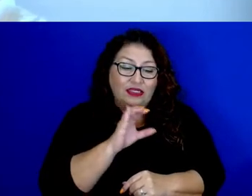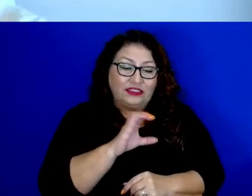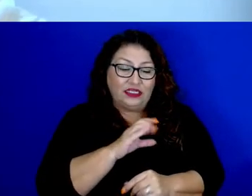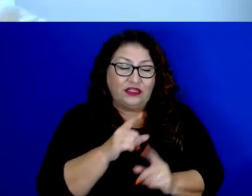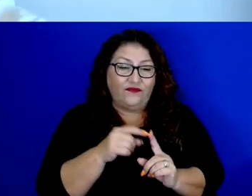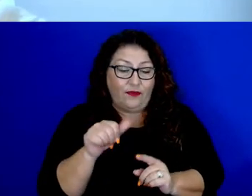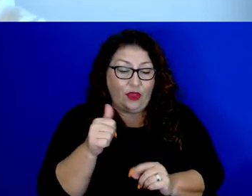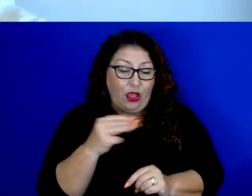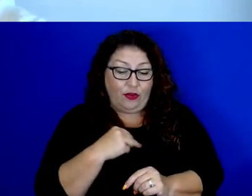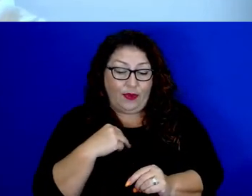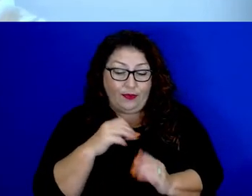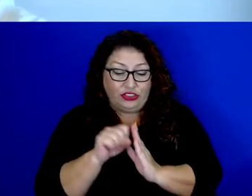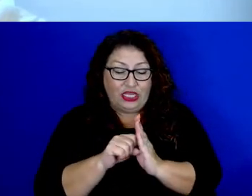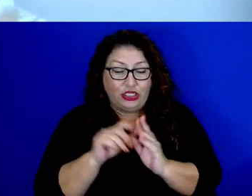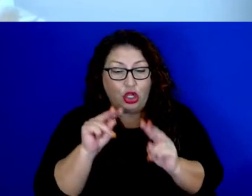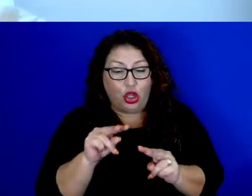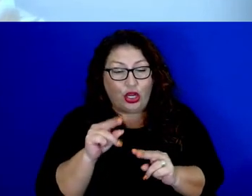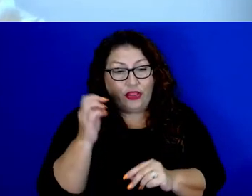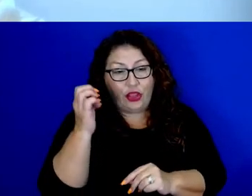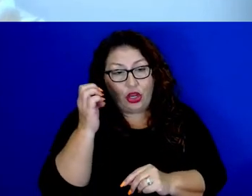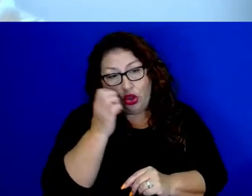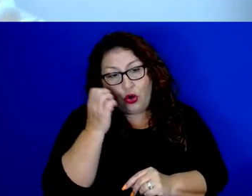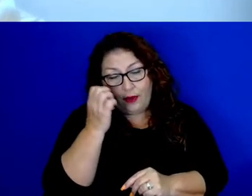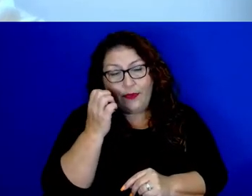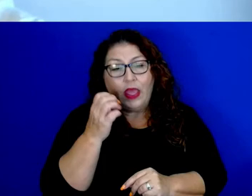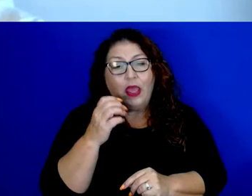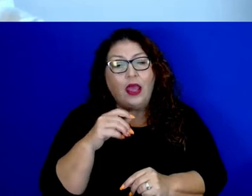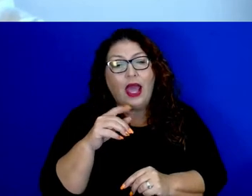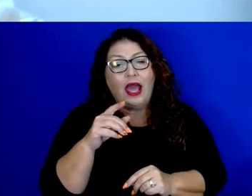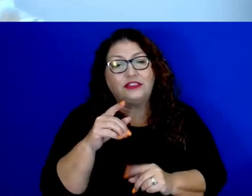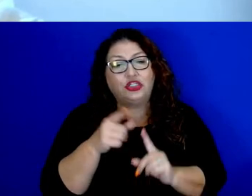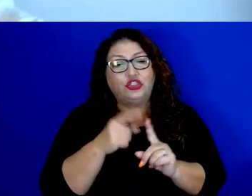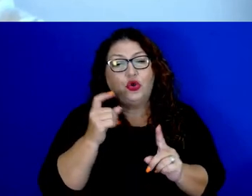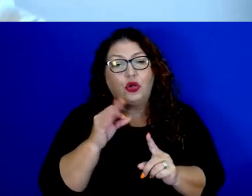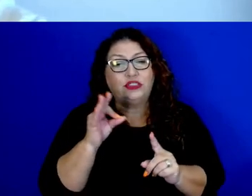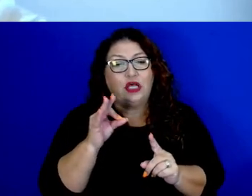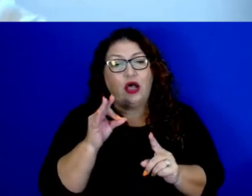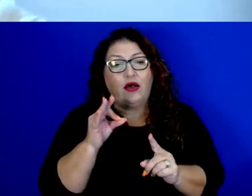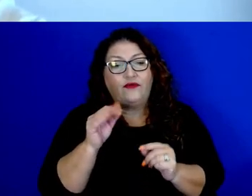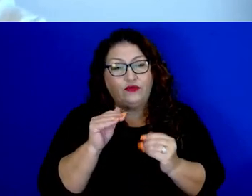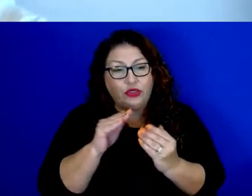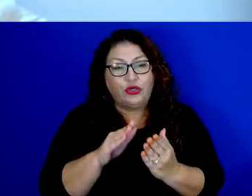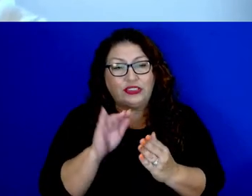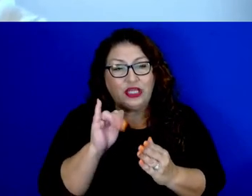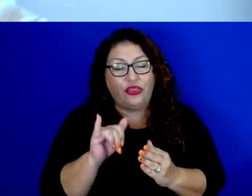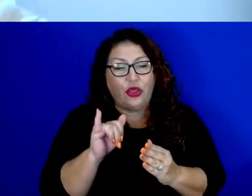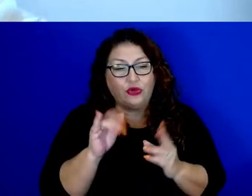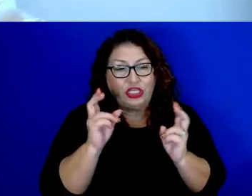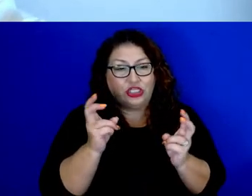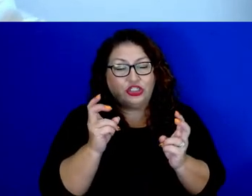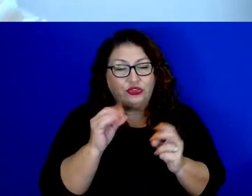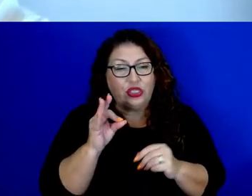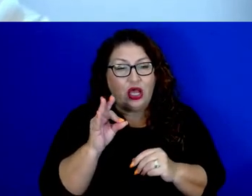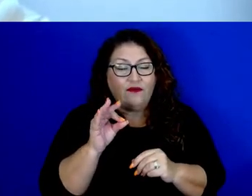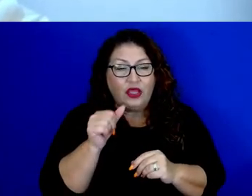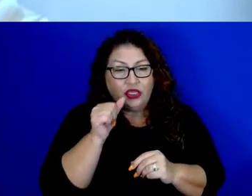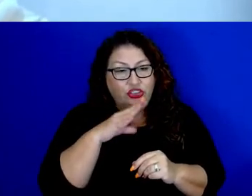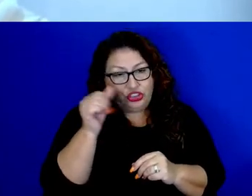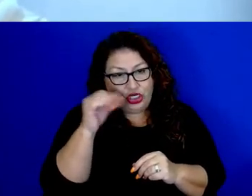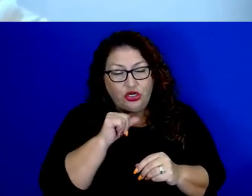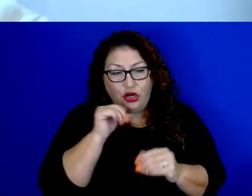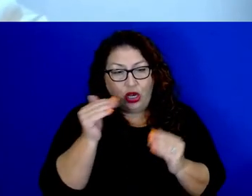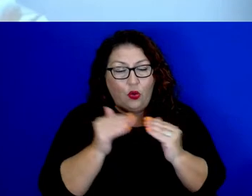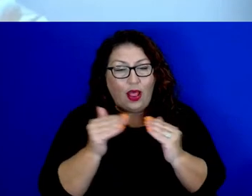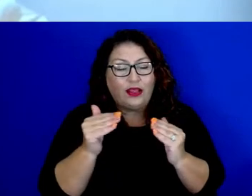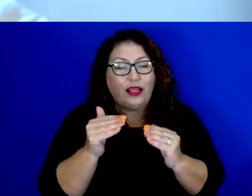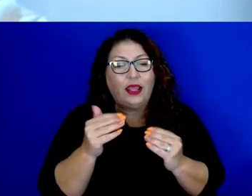Union as a source of redressing this issue of gender equality. Now, I